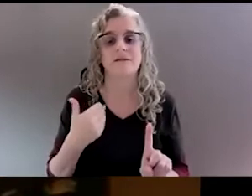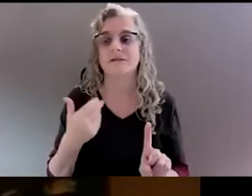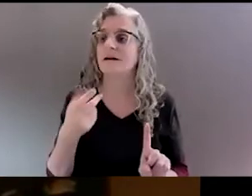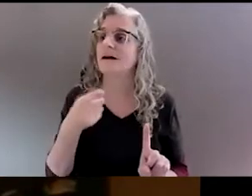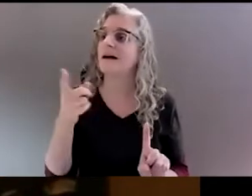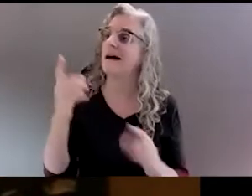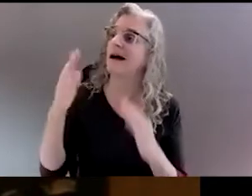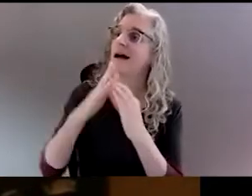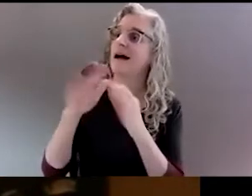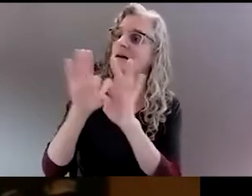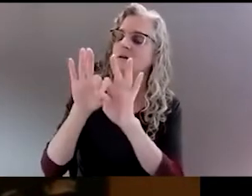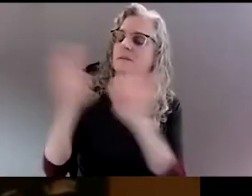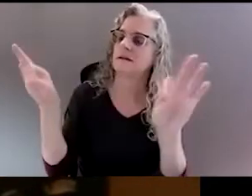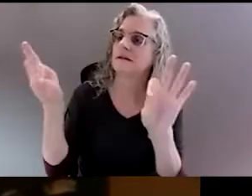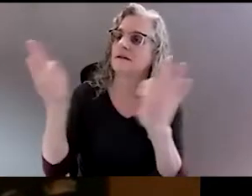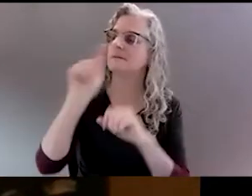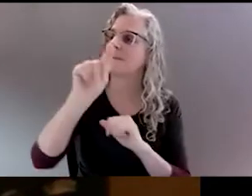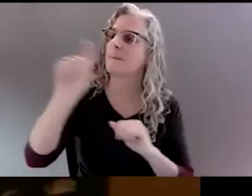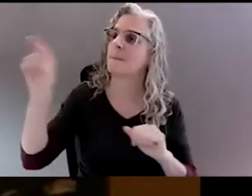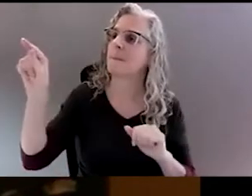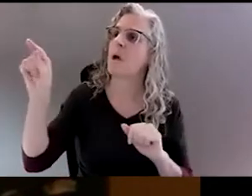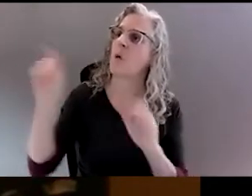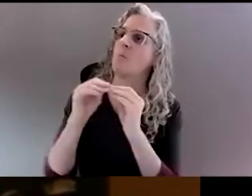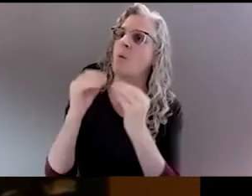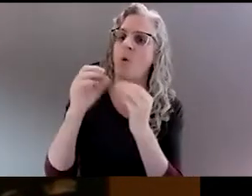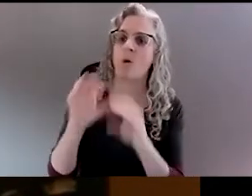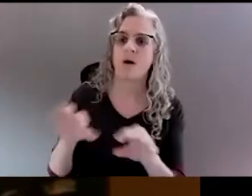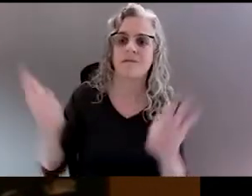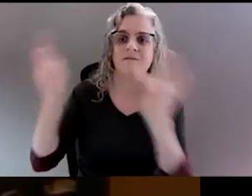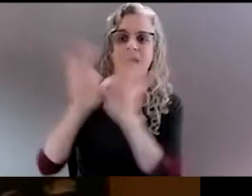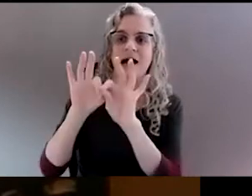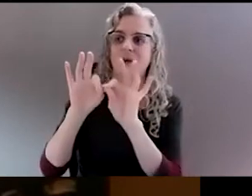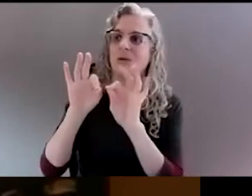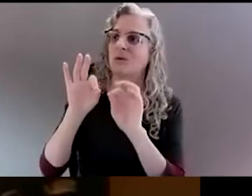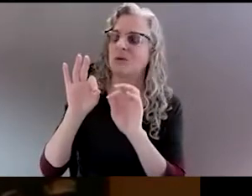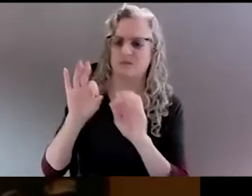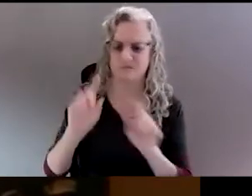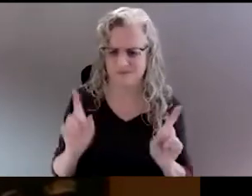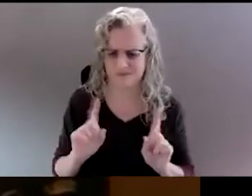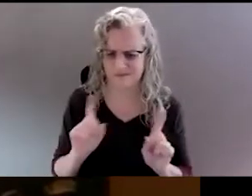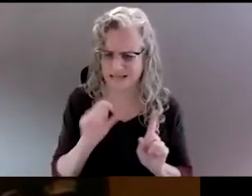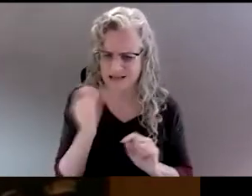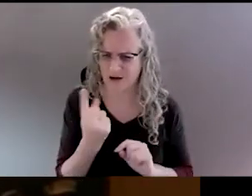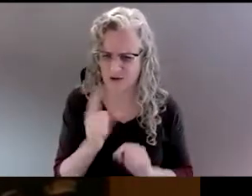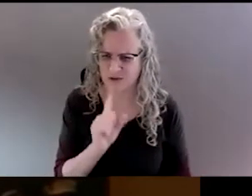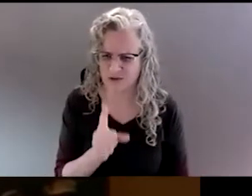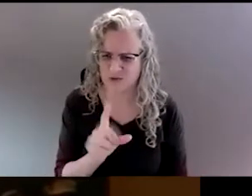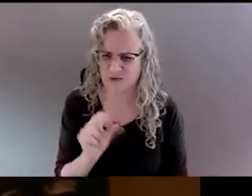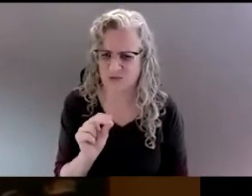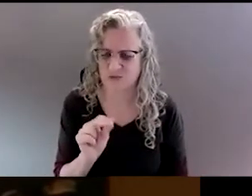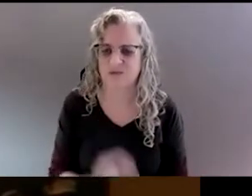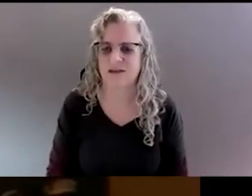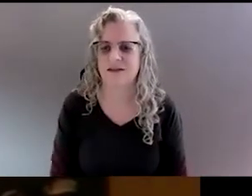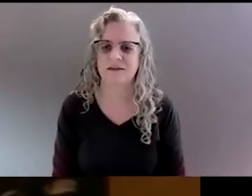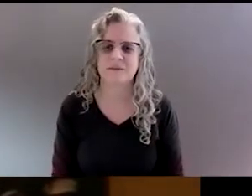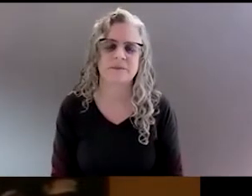my experience that's not actually the case. And so having to prove myself over and